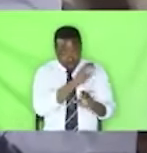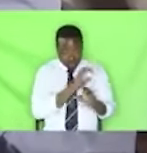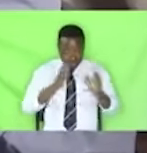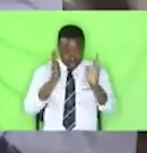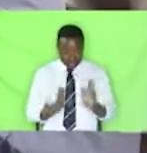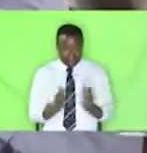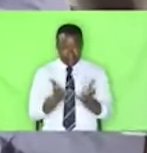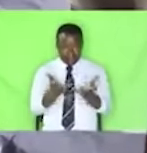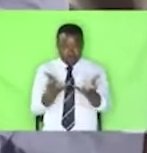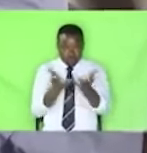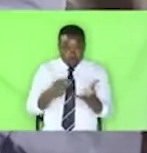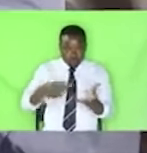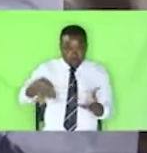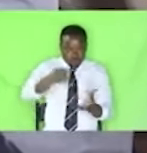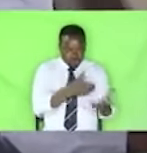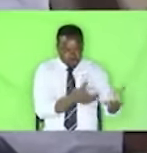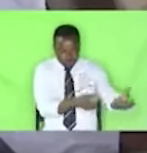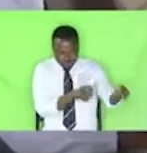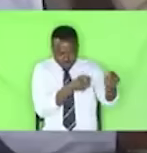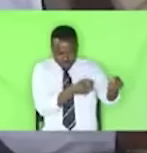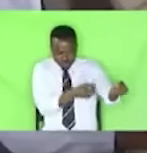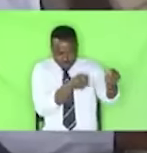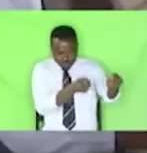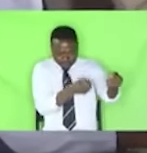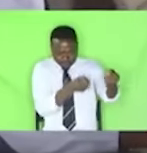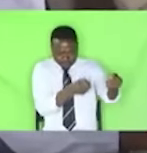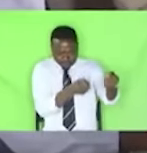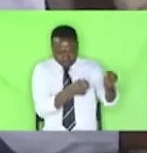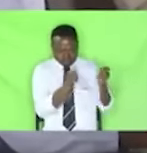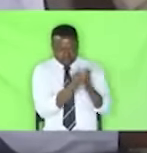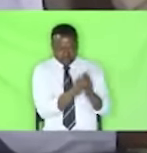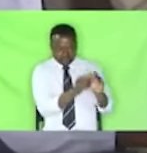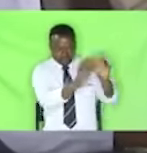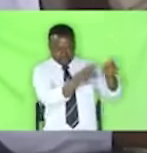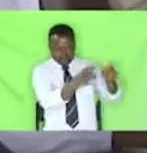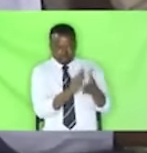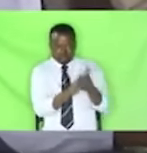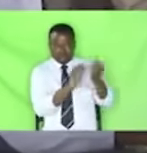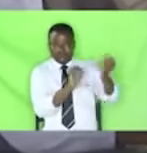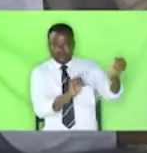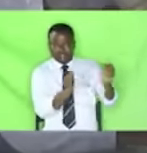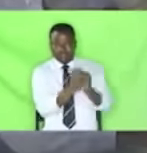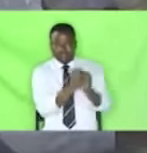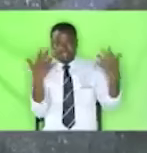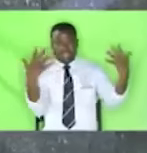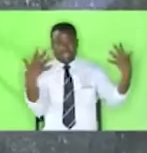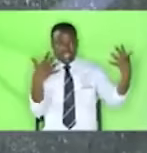hold on to the one you have believed firmly with your two hands, like that.